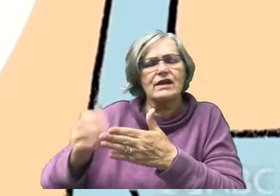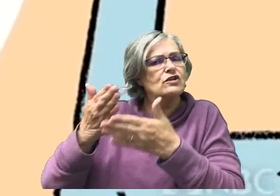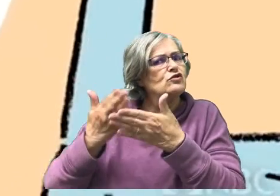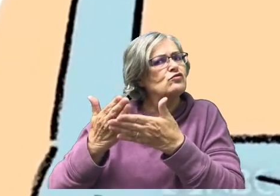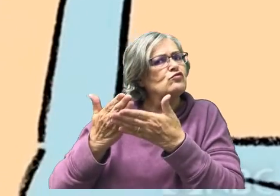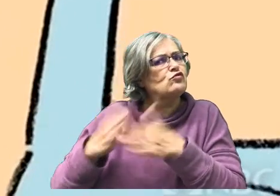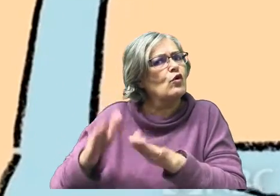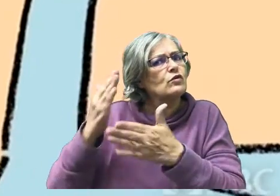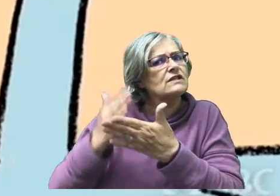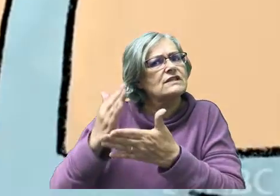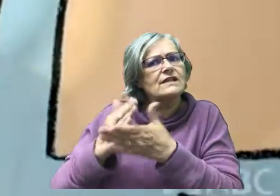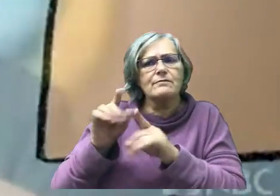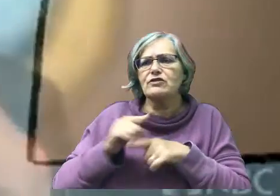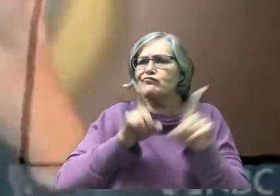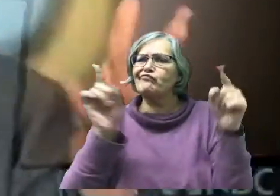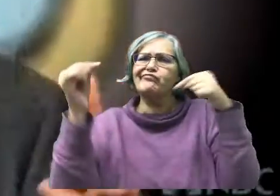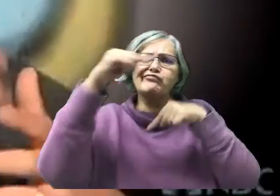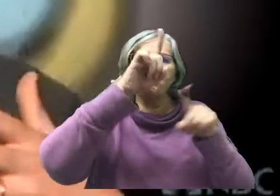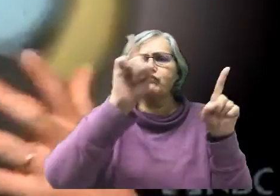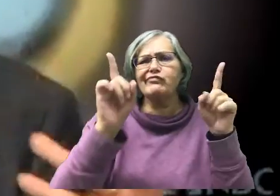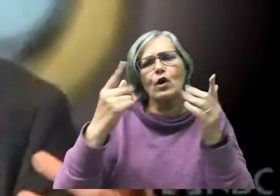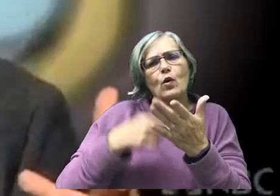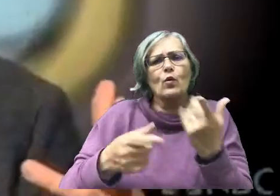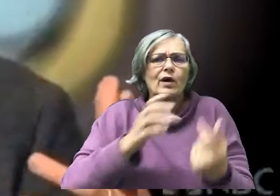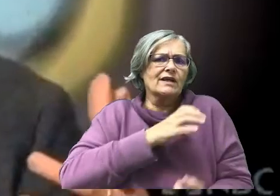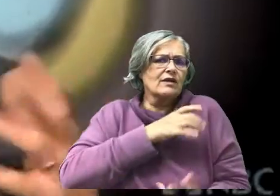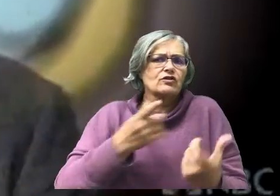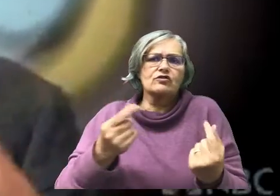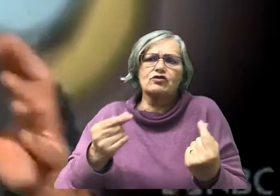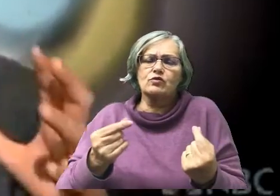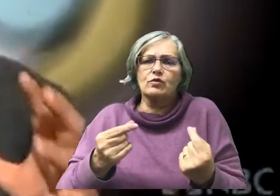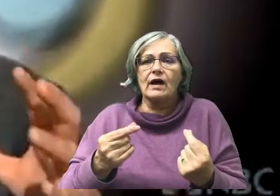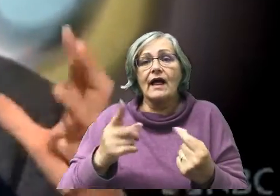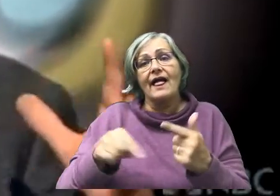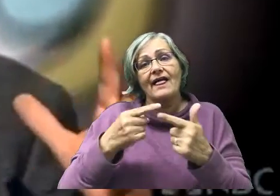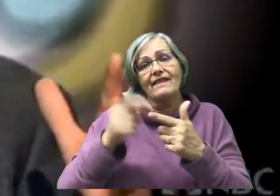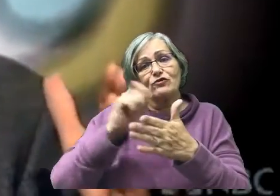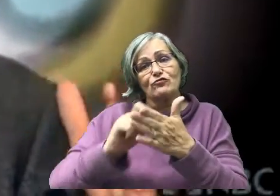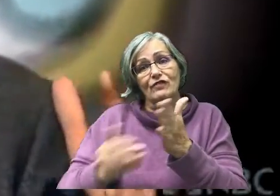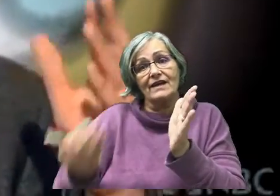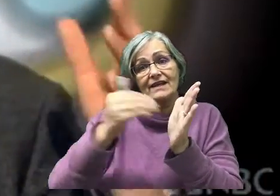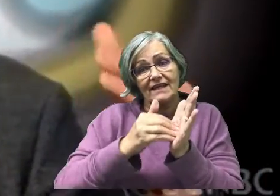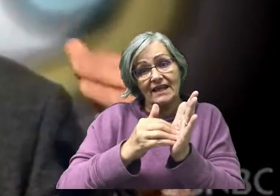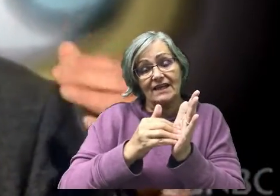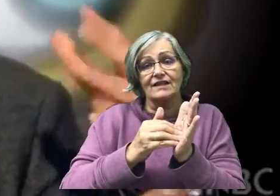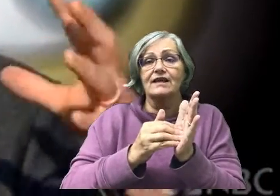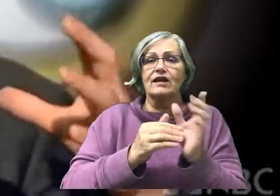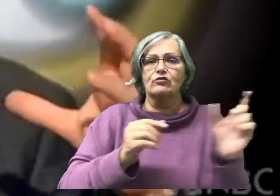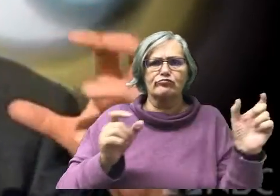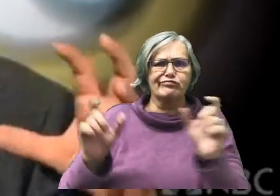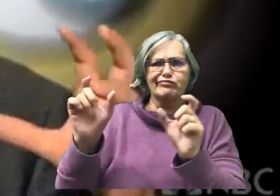not stopping at anything and letting the paths go weird and watch what the characters do. And then the next step is rewriting, which is cutting